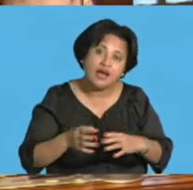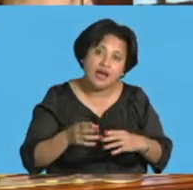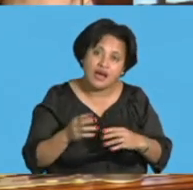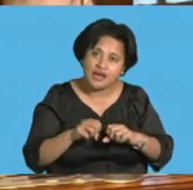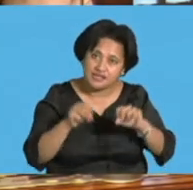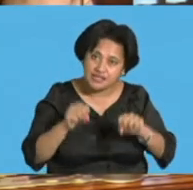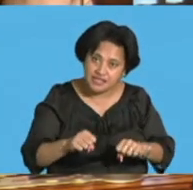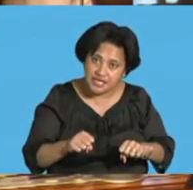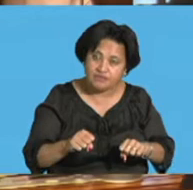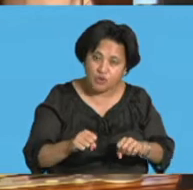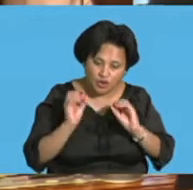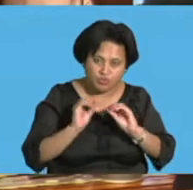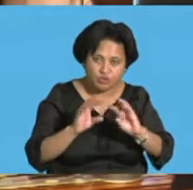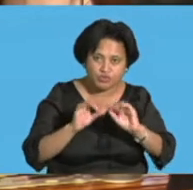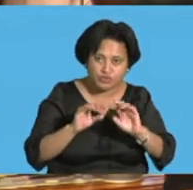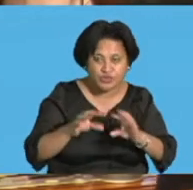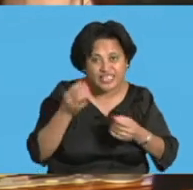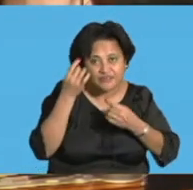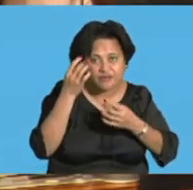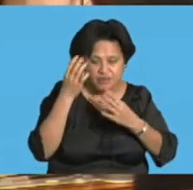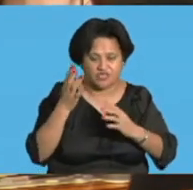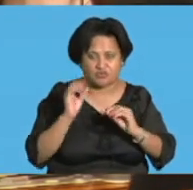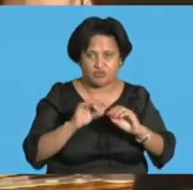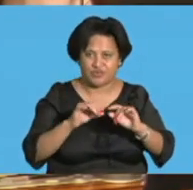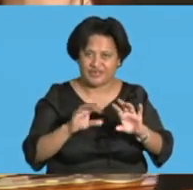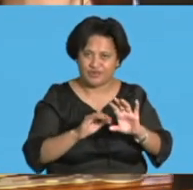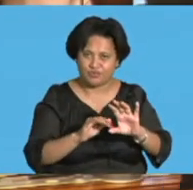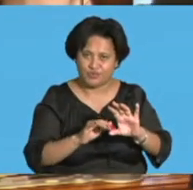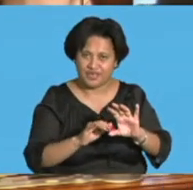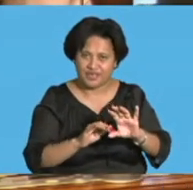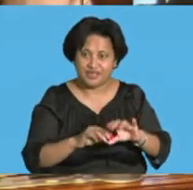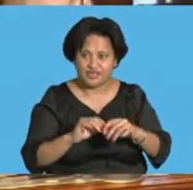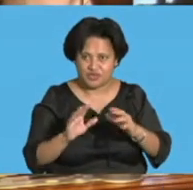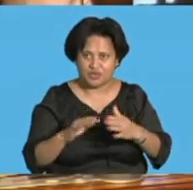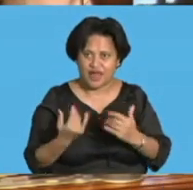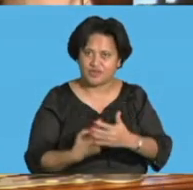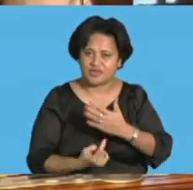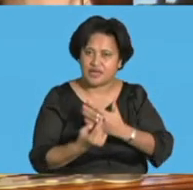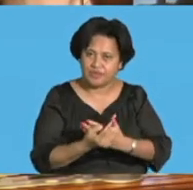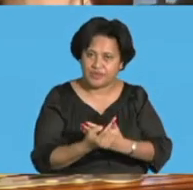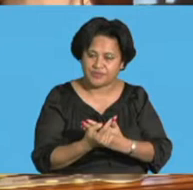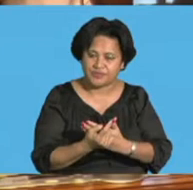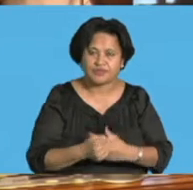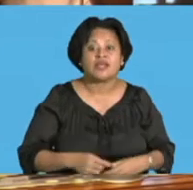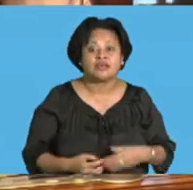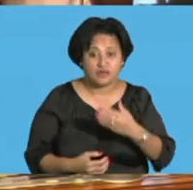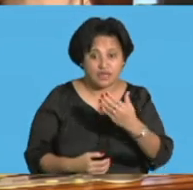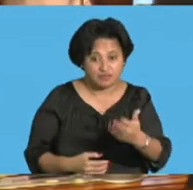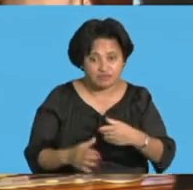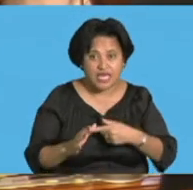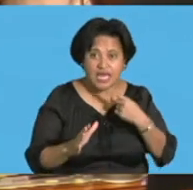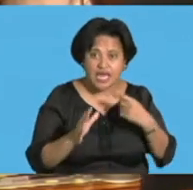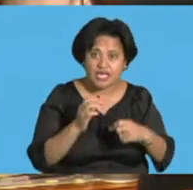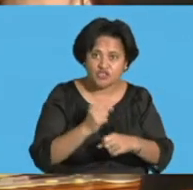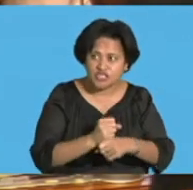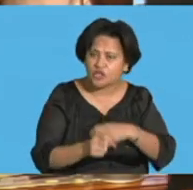course, will be rolled out across all ministries, contributing to greater efficiencies across the board. The Honourable Attorney General and Minister of Economy focused on the issues of